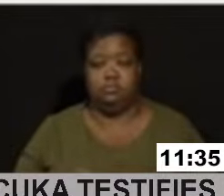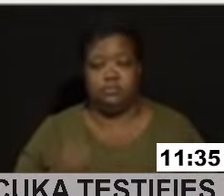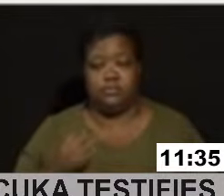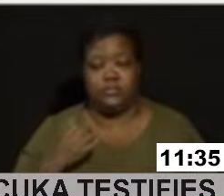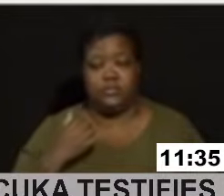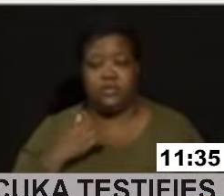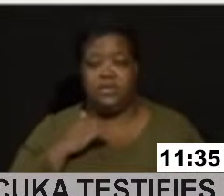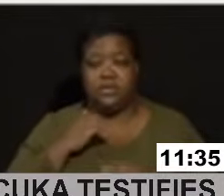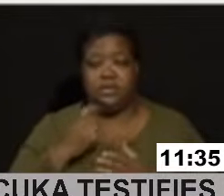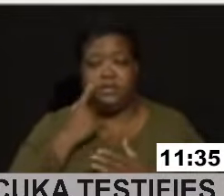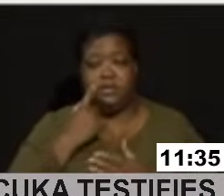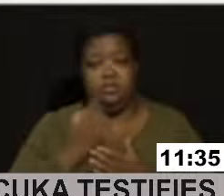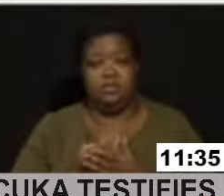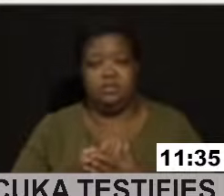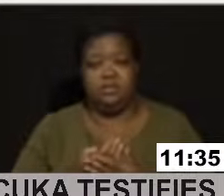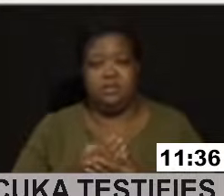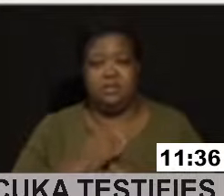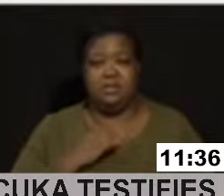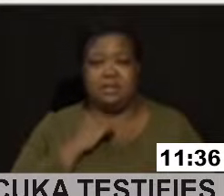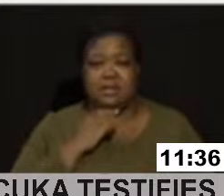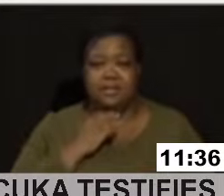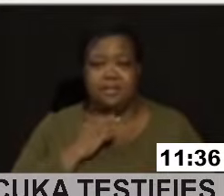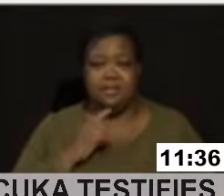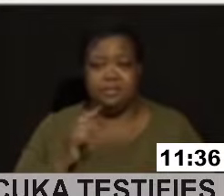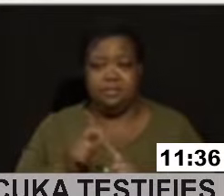get a conviction.